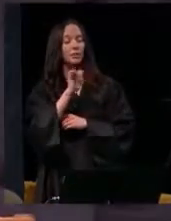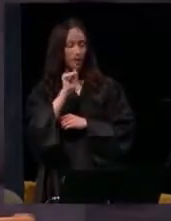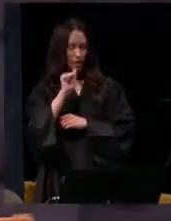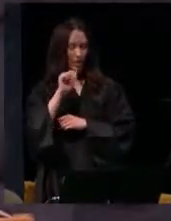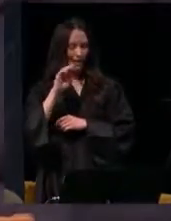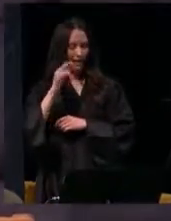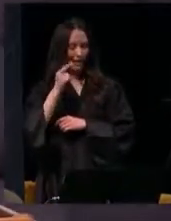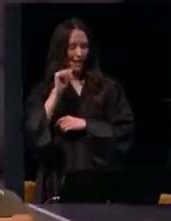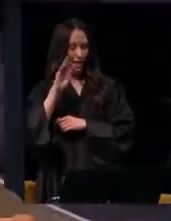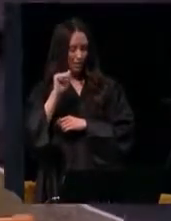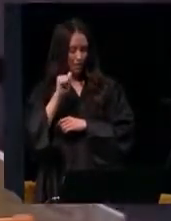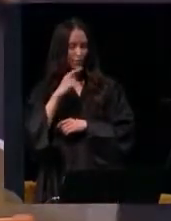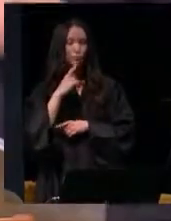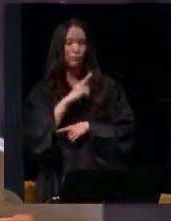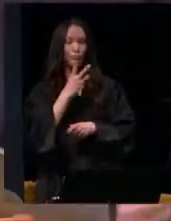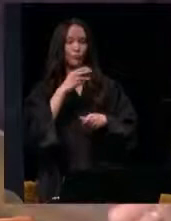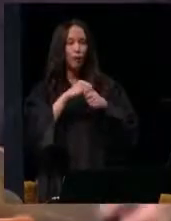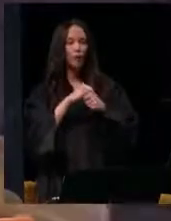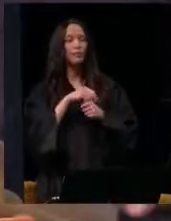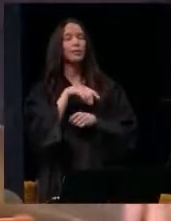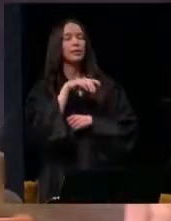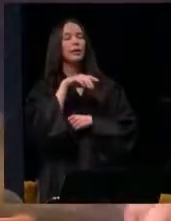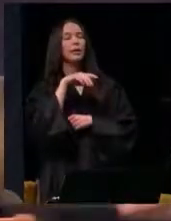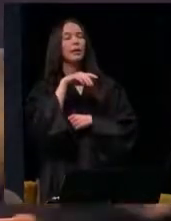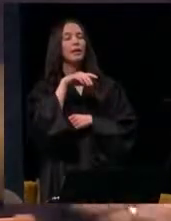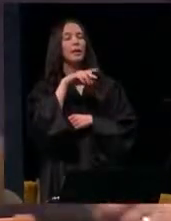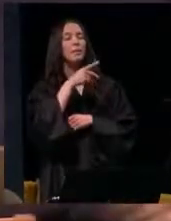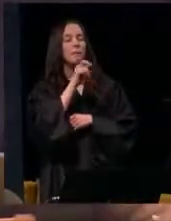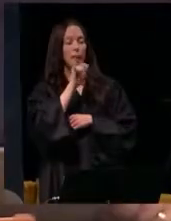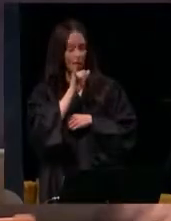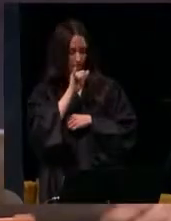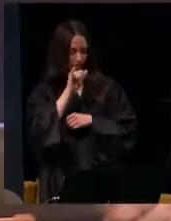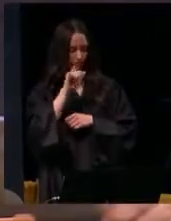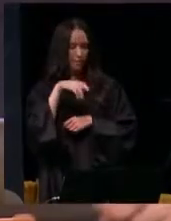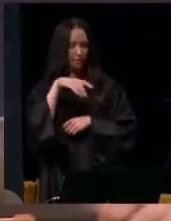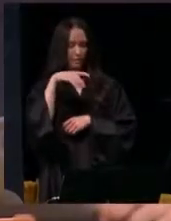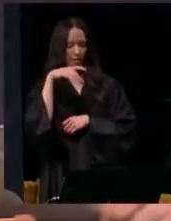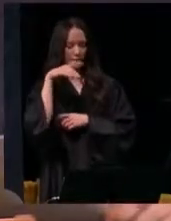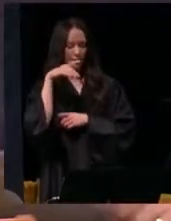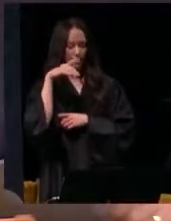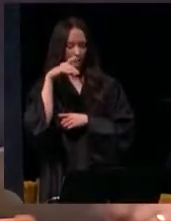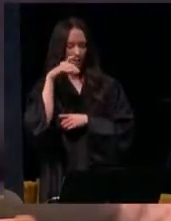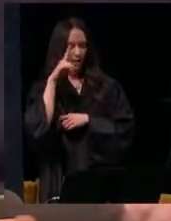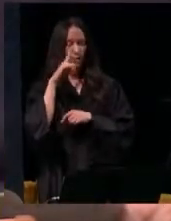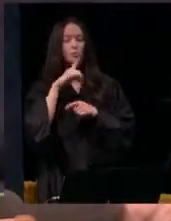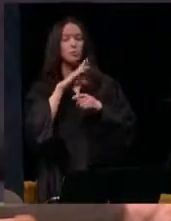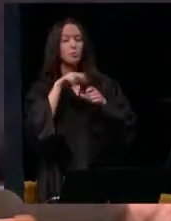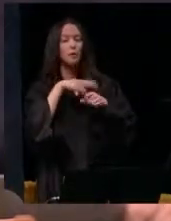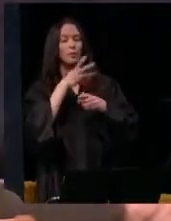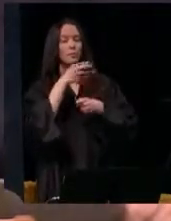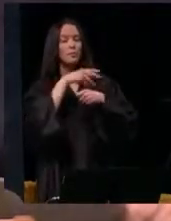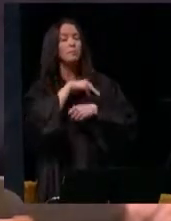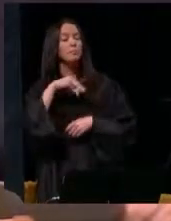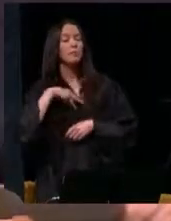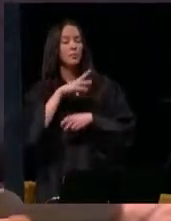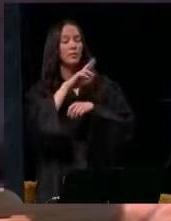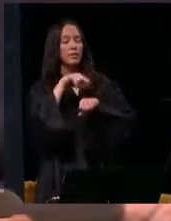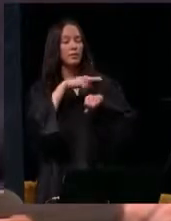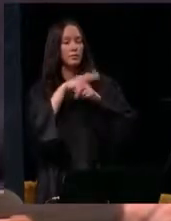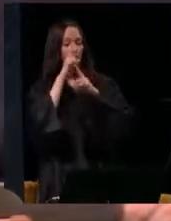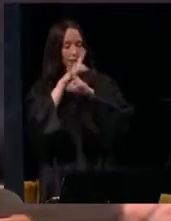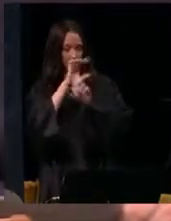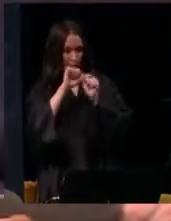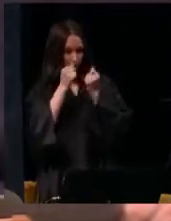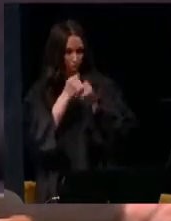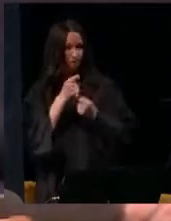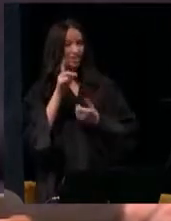actively involved in philanthropy and youth, Key Club, piano, and a member of our National Honor Society. As a talented athlete, she's a